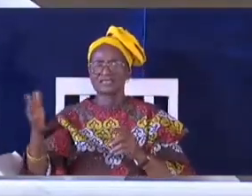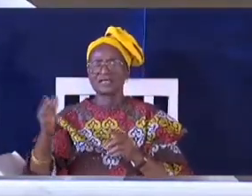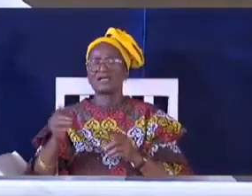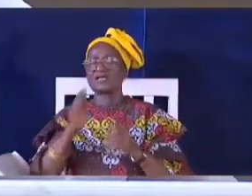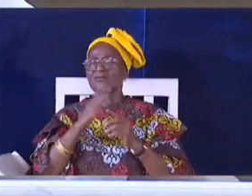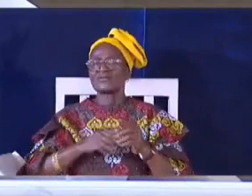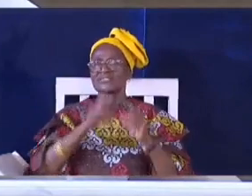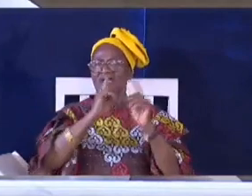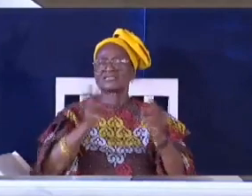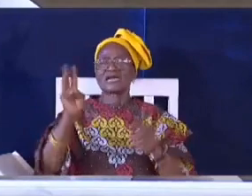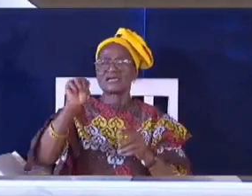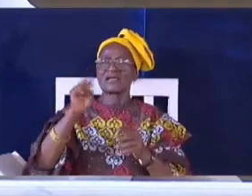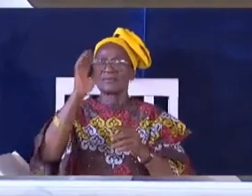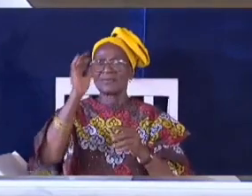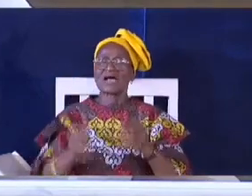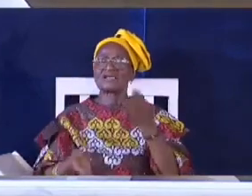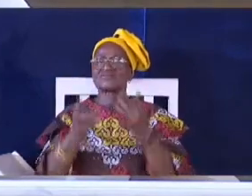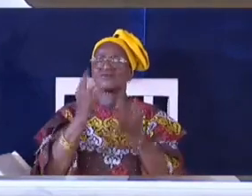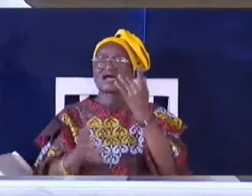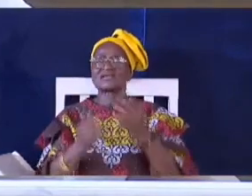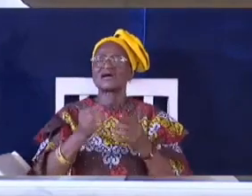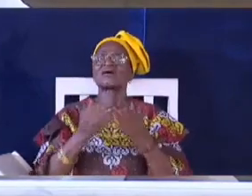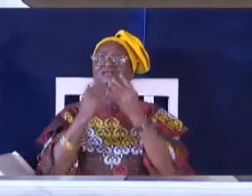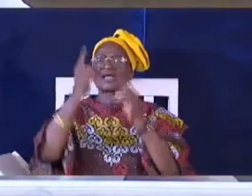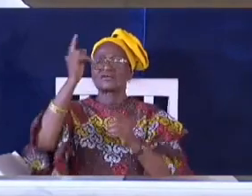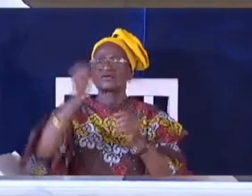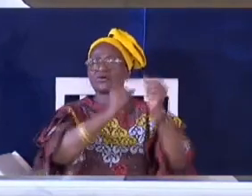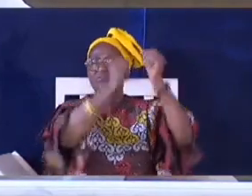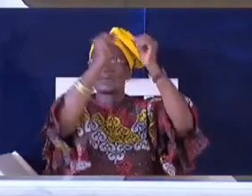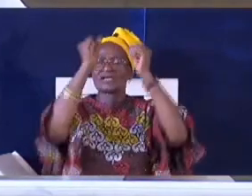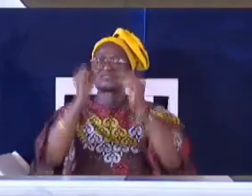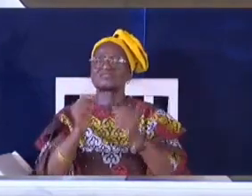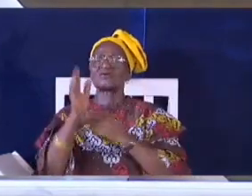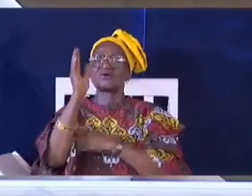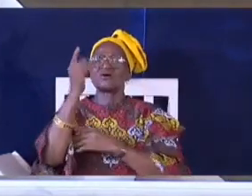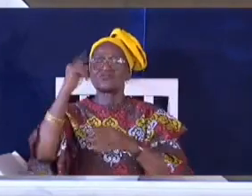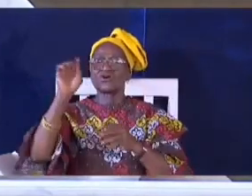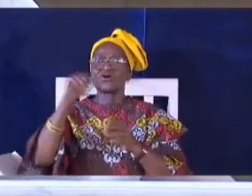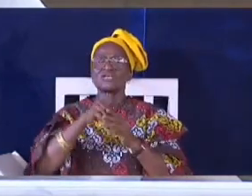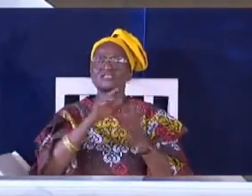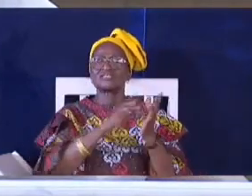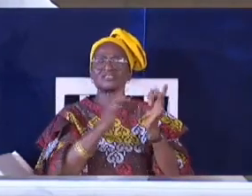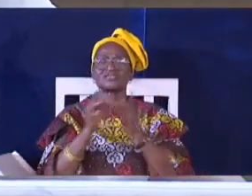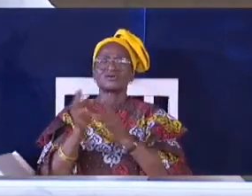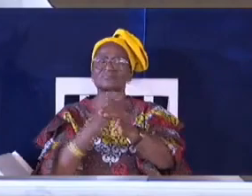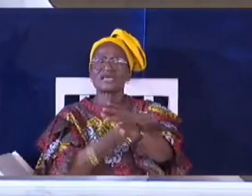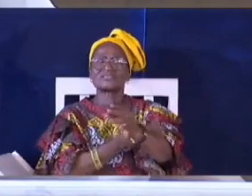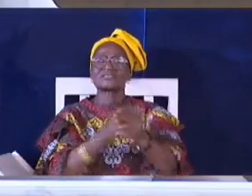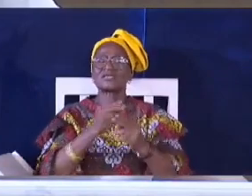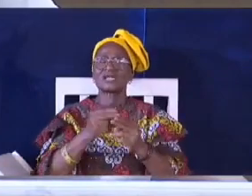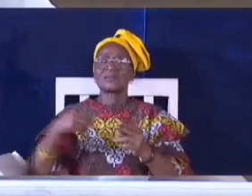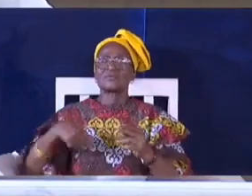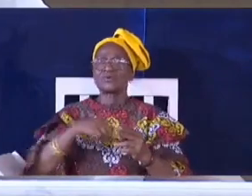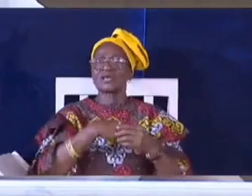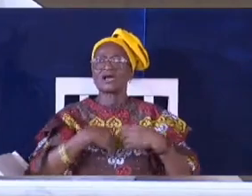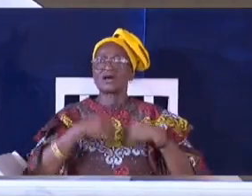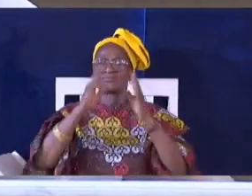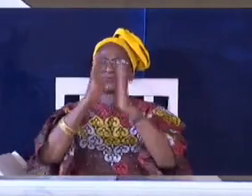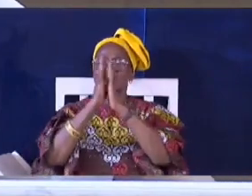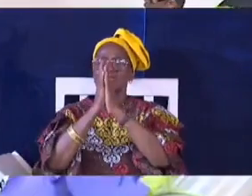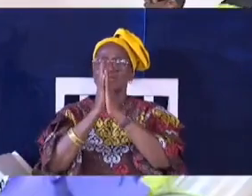fire. Thank you, Almighty God, for in Jesus' mighty name we have